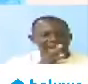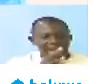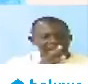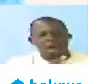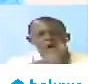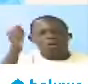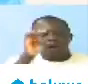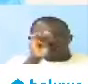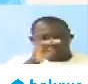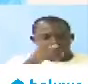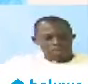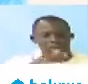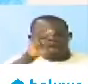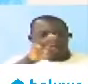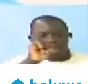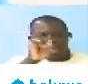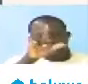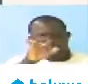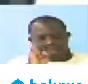Mandela.